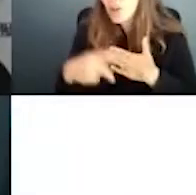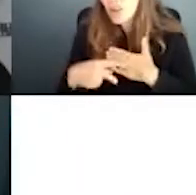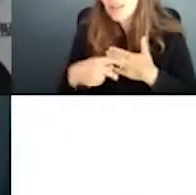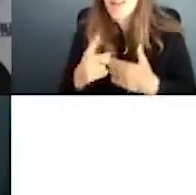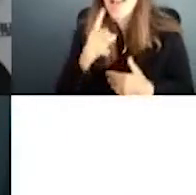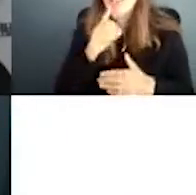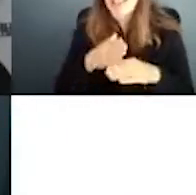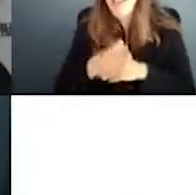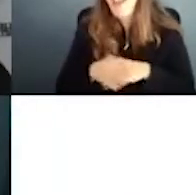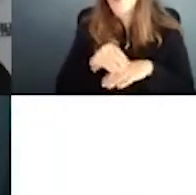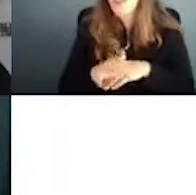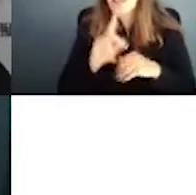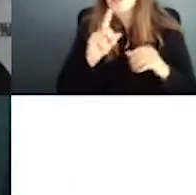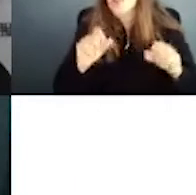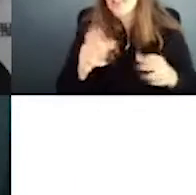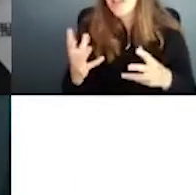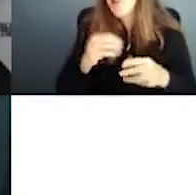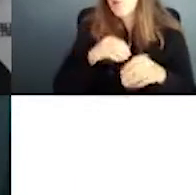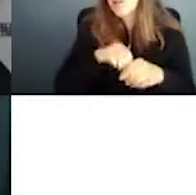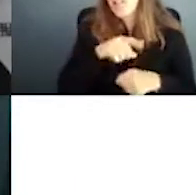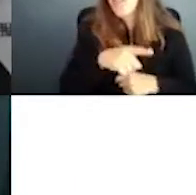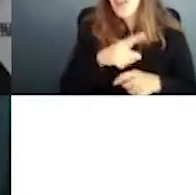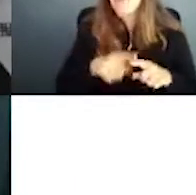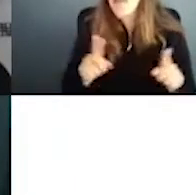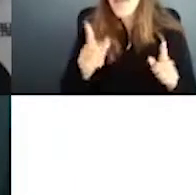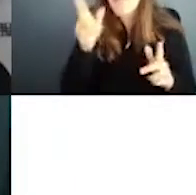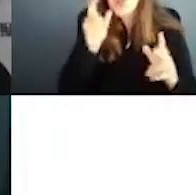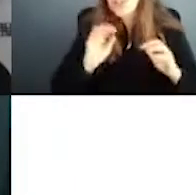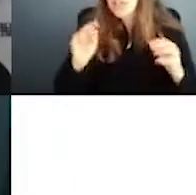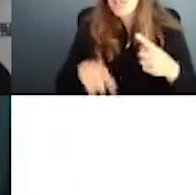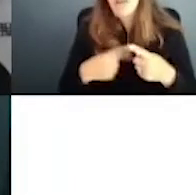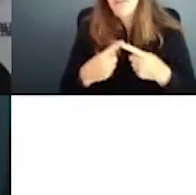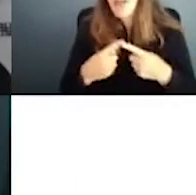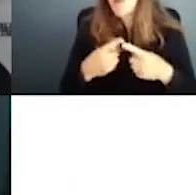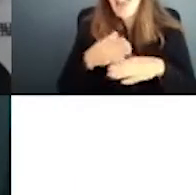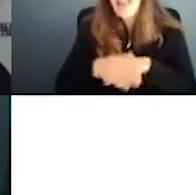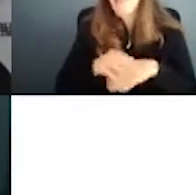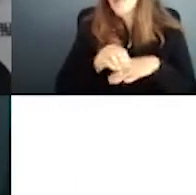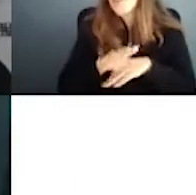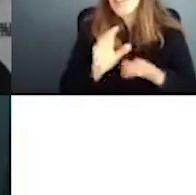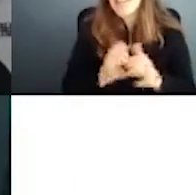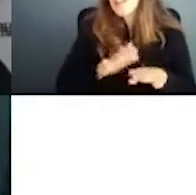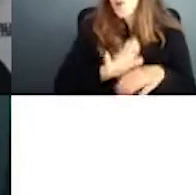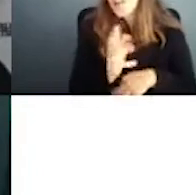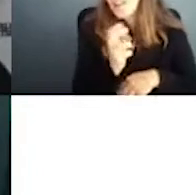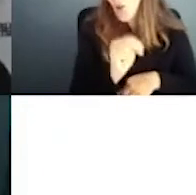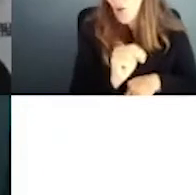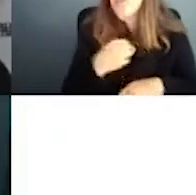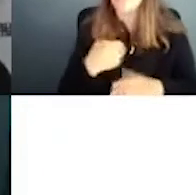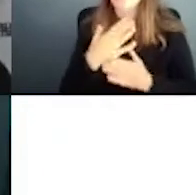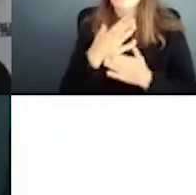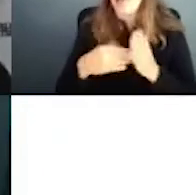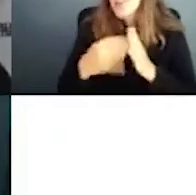After Effects should probably be included in there. But I haven't heard anything about an After Effects class on its own. I have had a few students